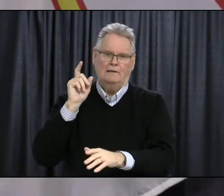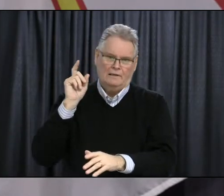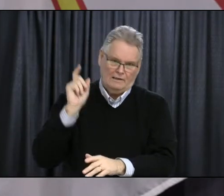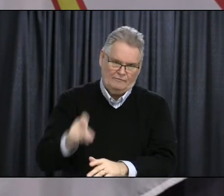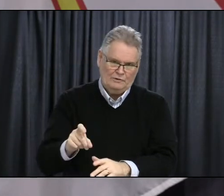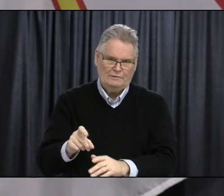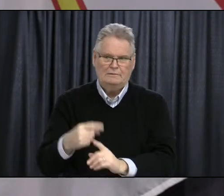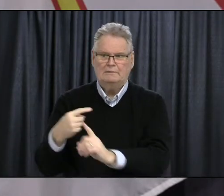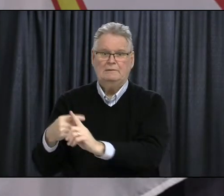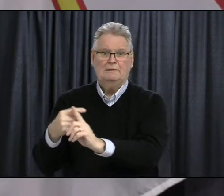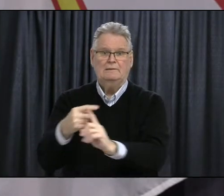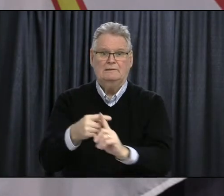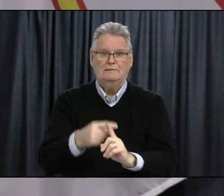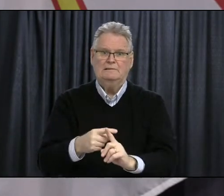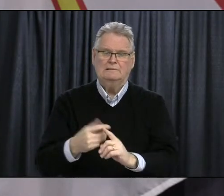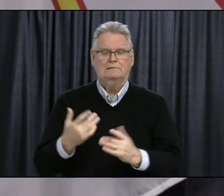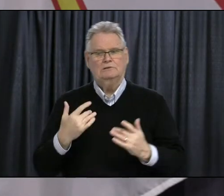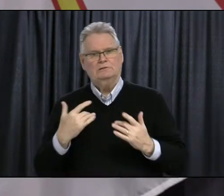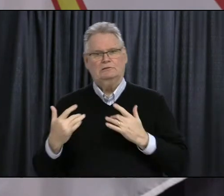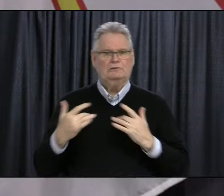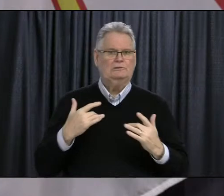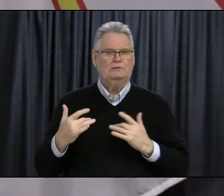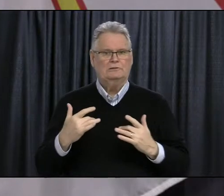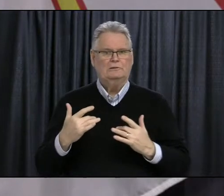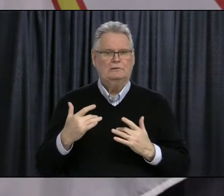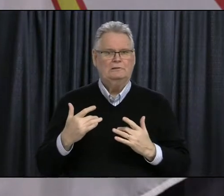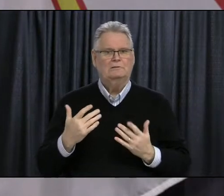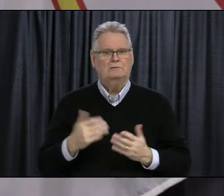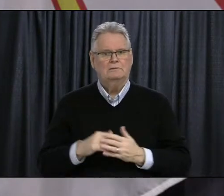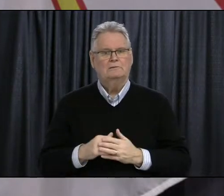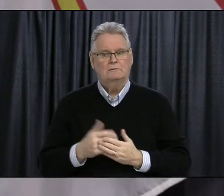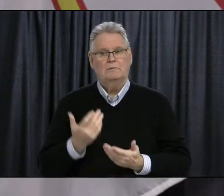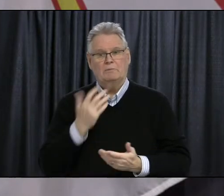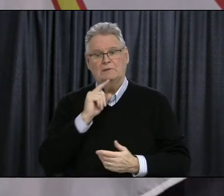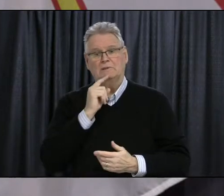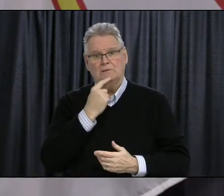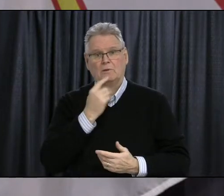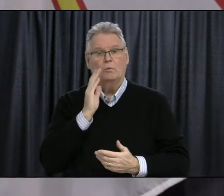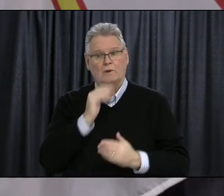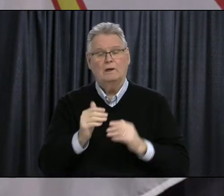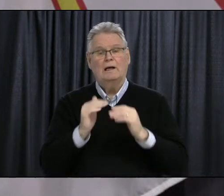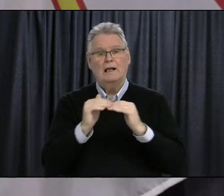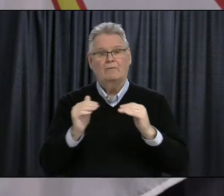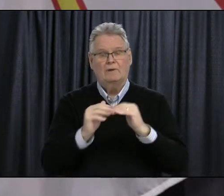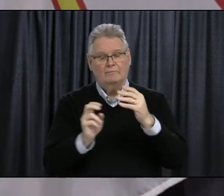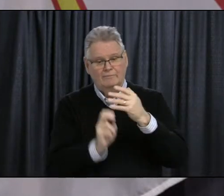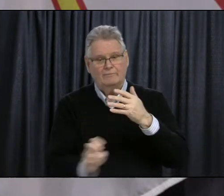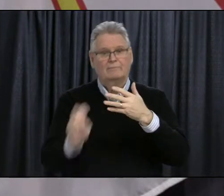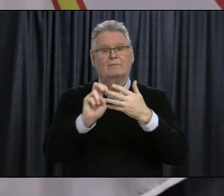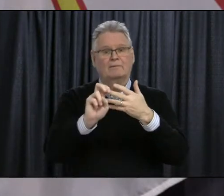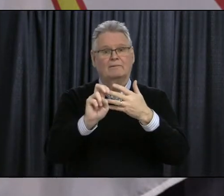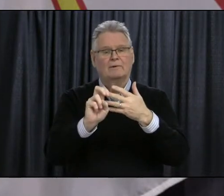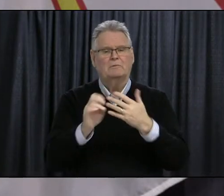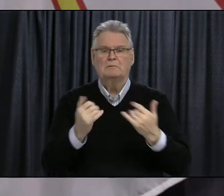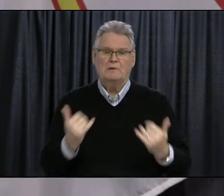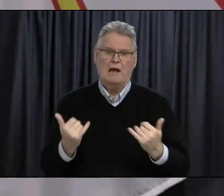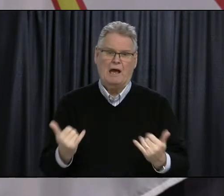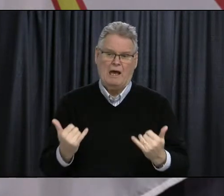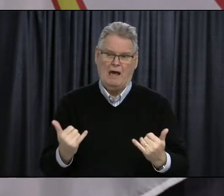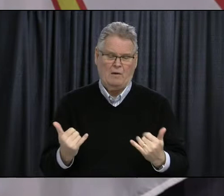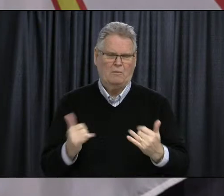consider some additional measures. But, we're still looking at the evidence right now and trying to